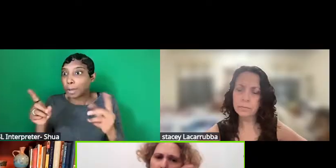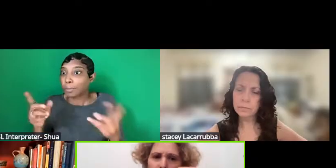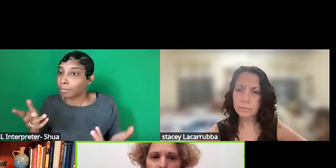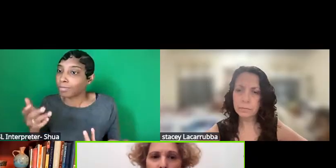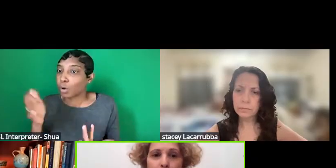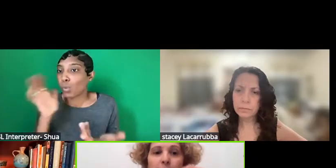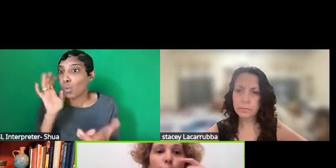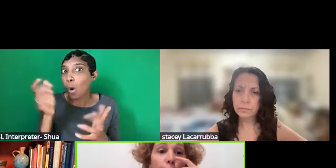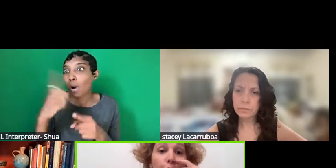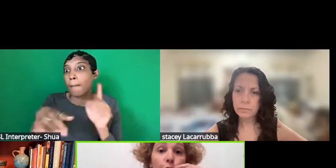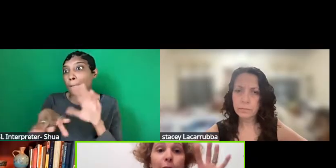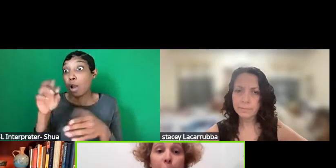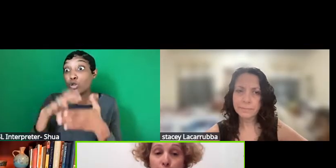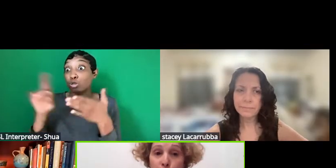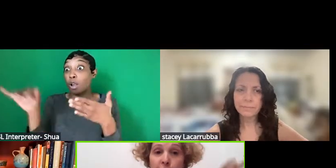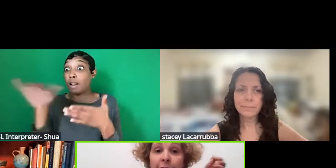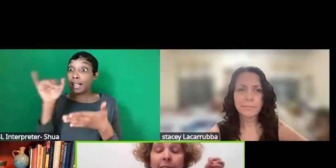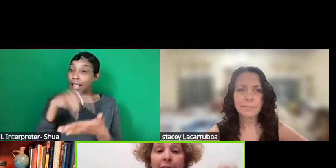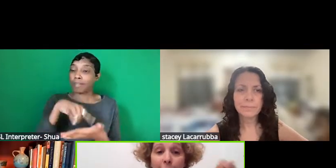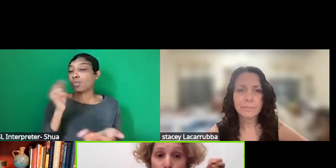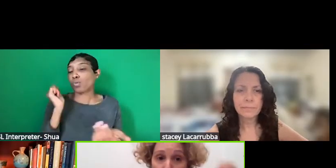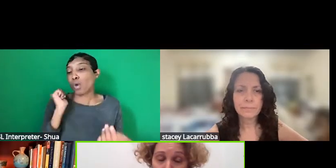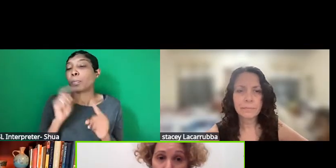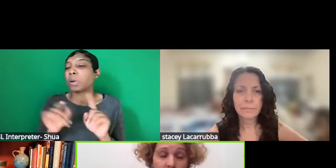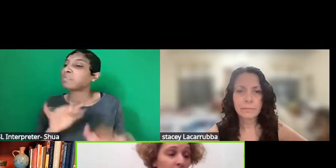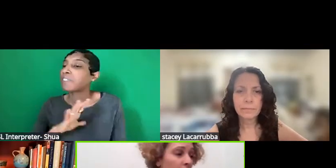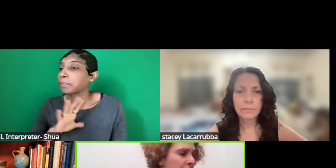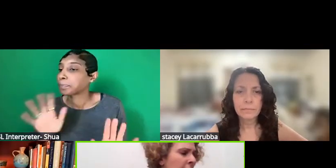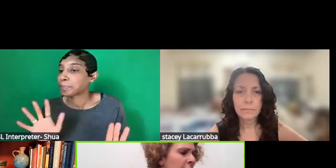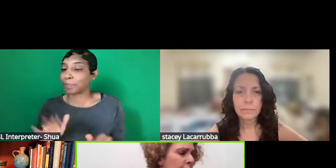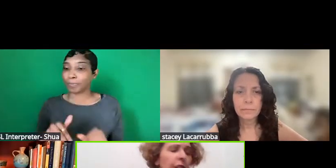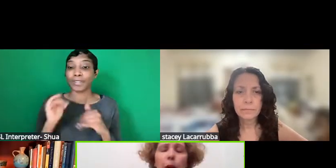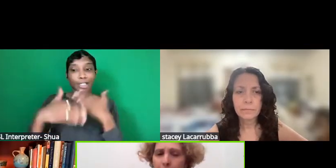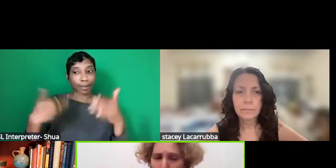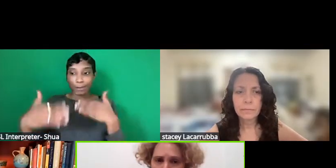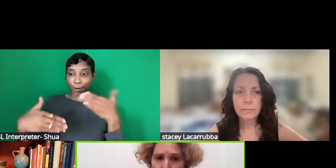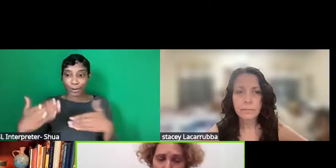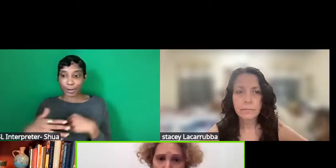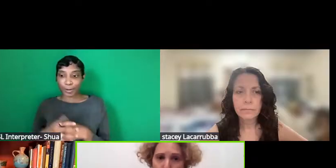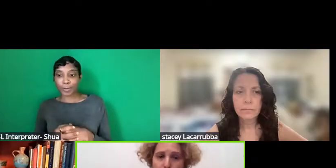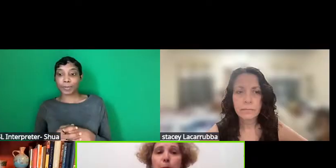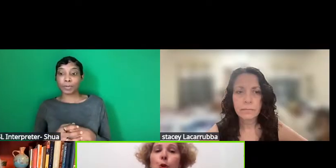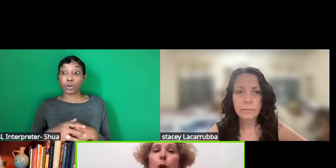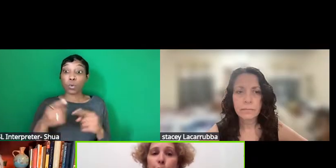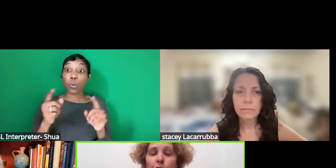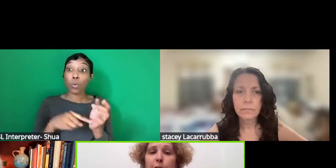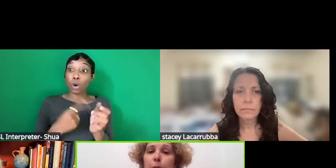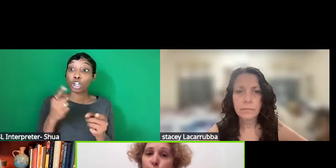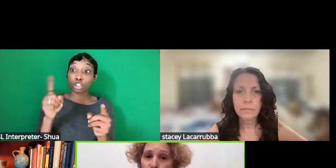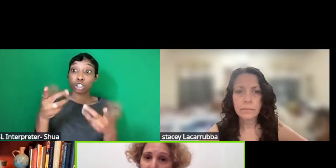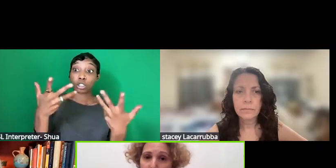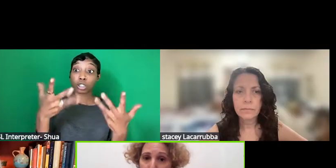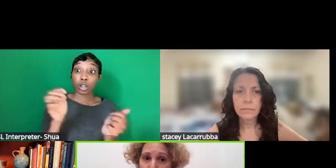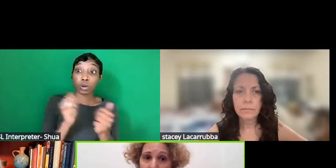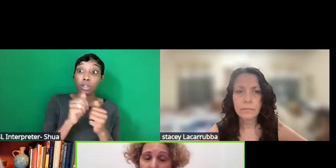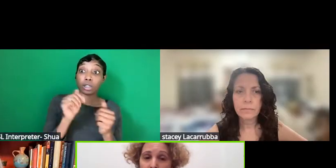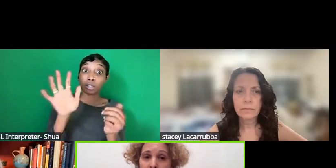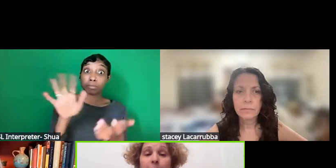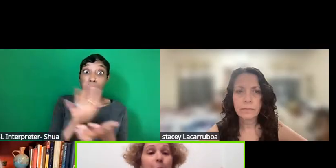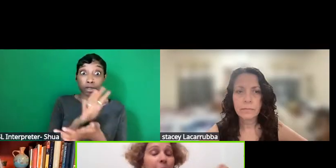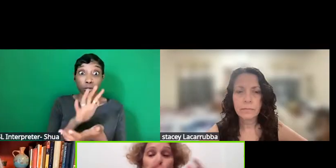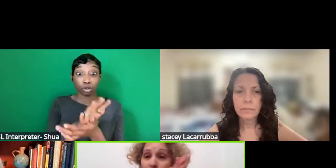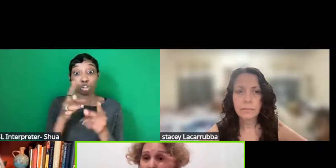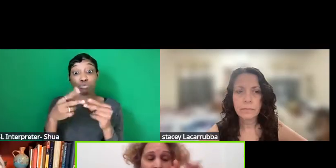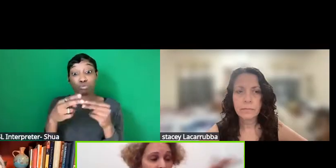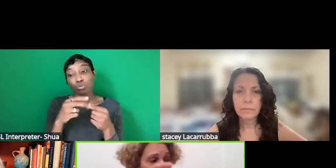dissolved, but that's fine. So keep stirring it as we're talking, not stirring it, but once you're done with your paper, you want to just keep stirring it